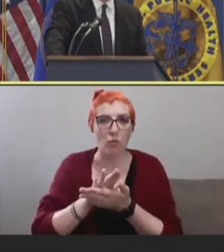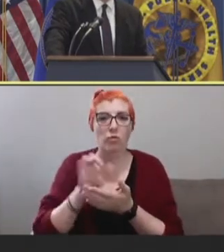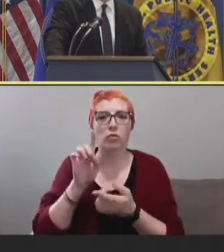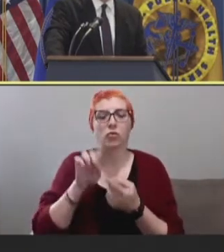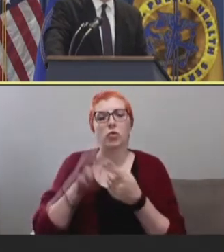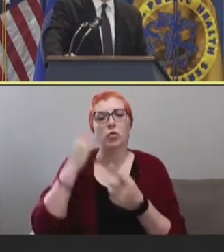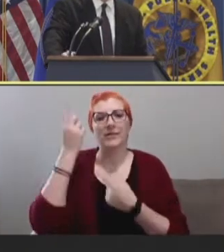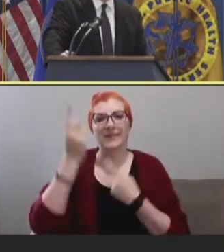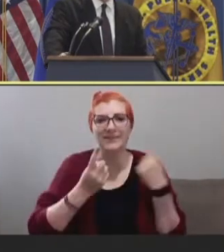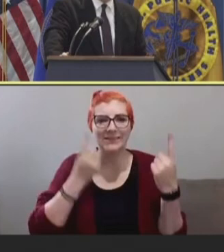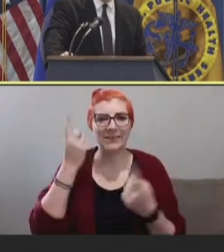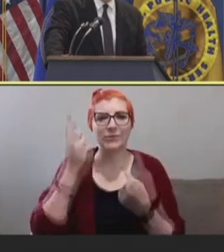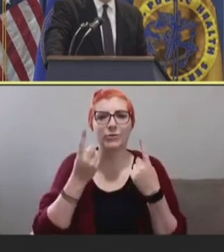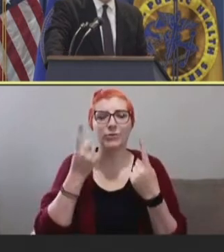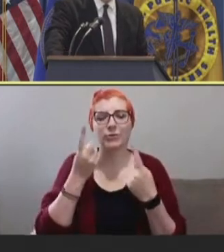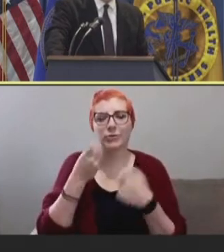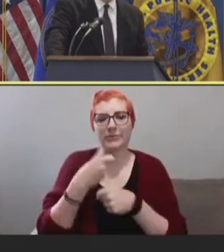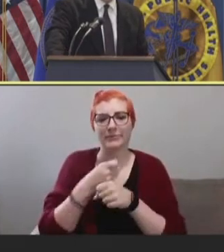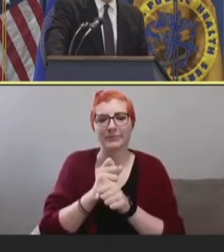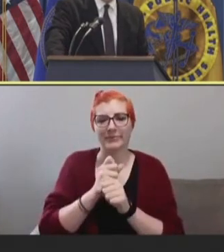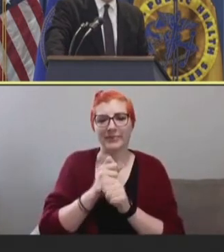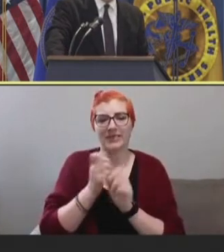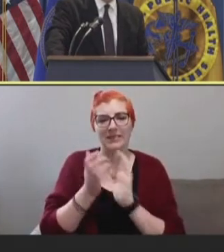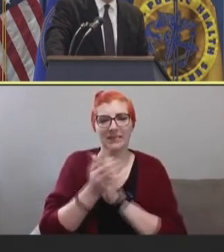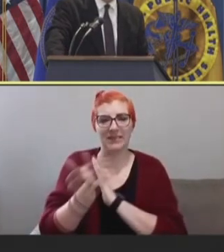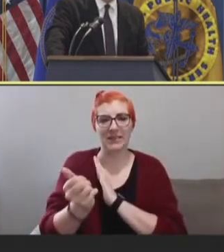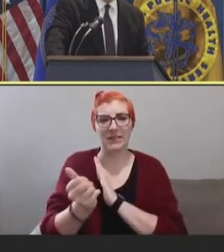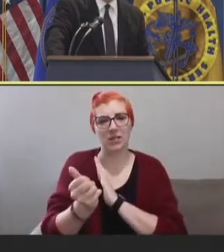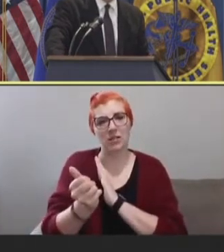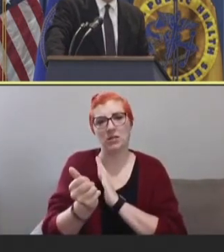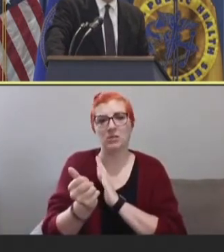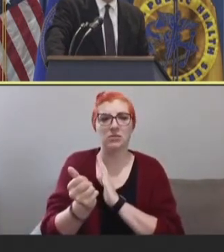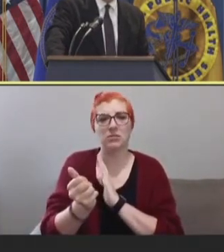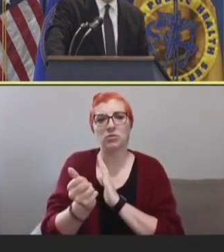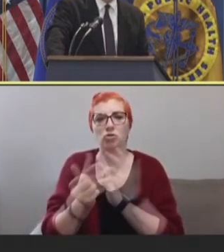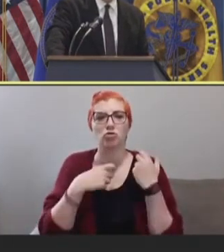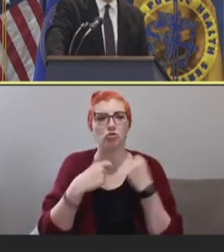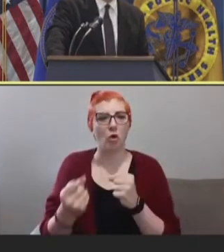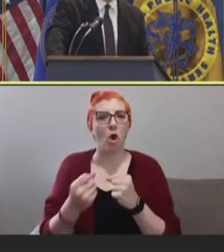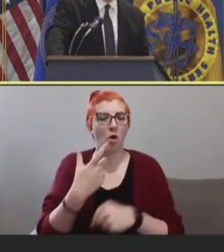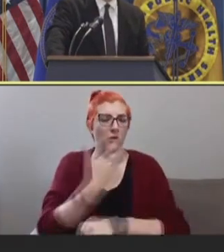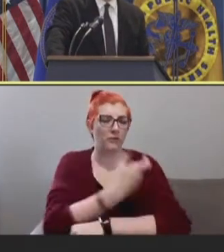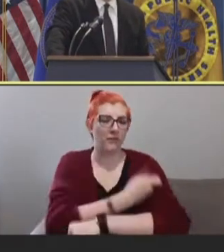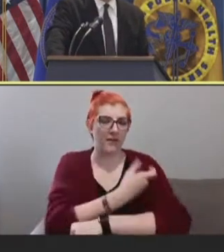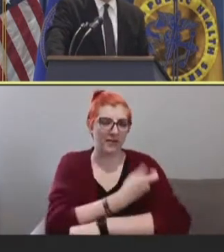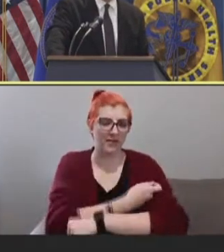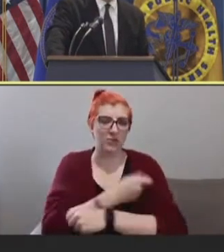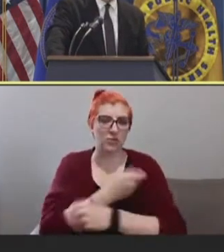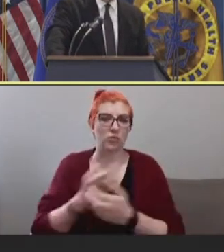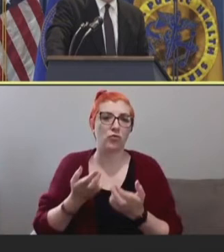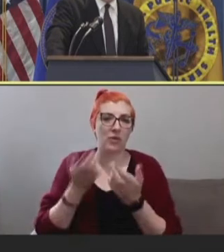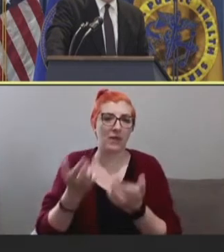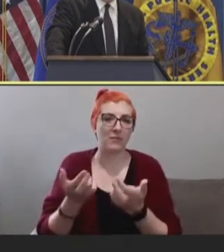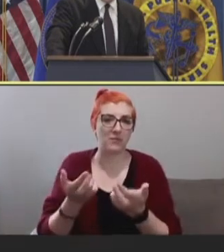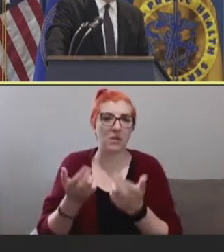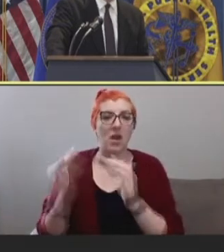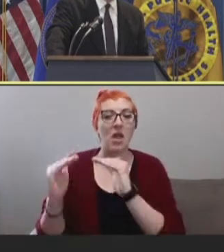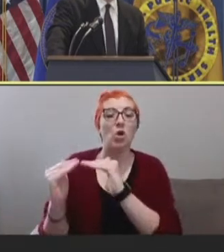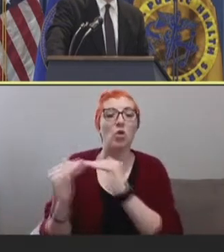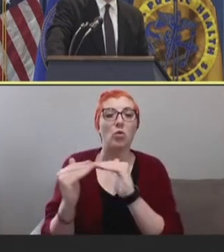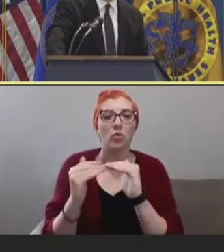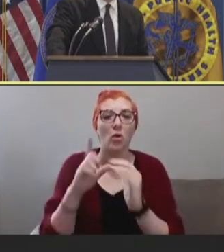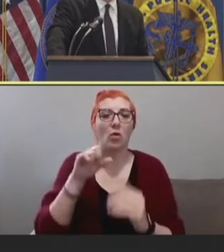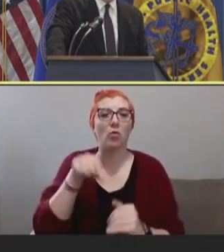consider making skill in making strong vaccine recommendations a quality metric, and to